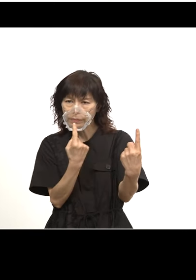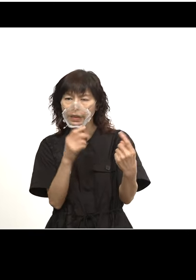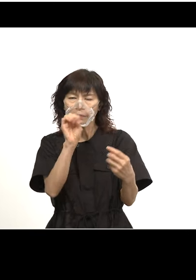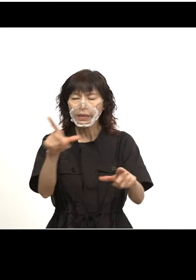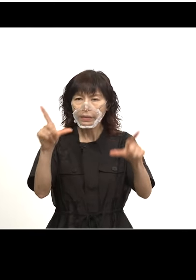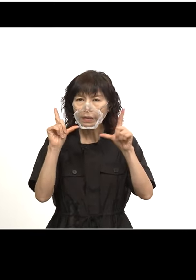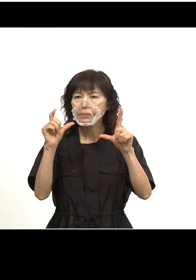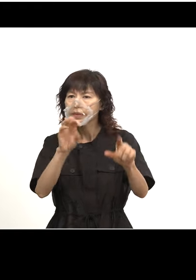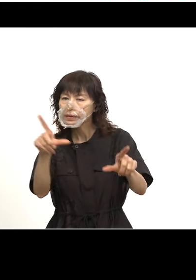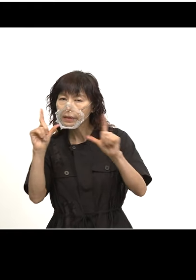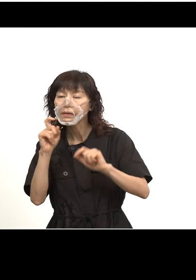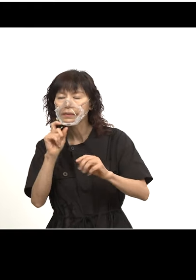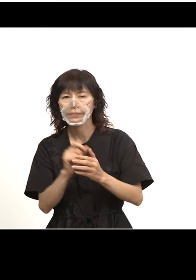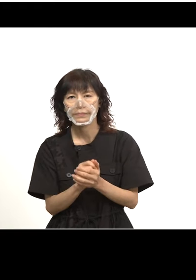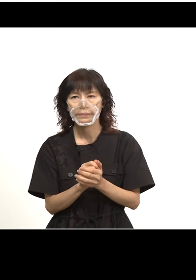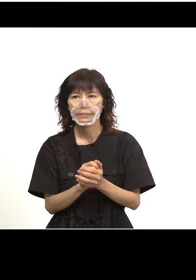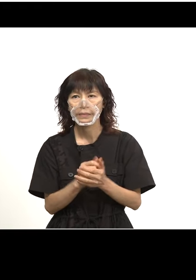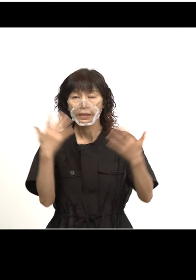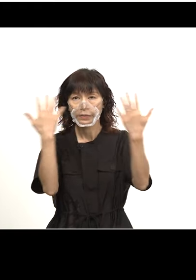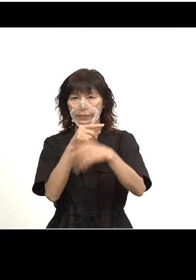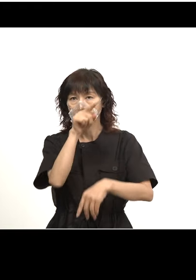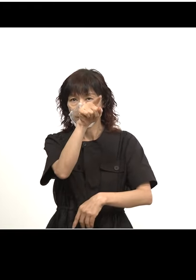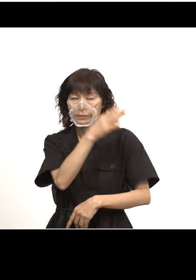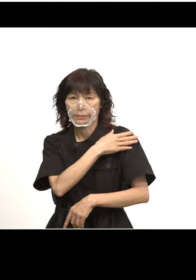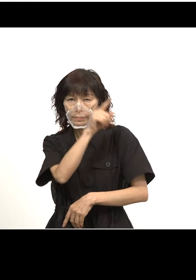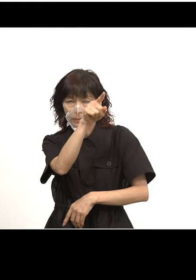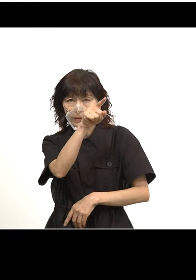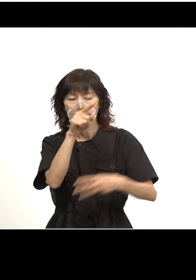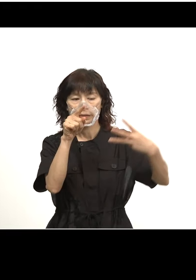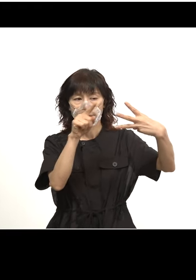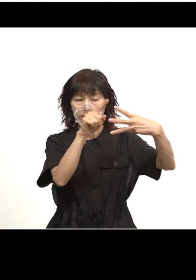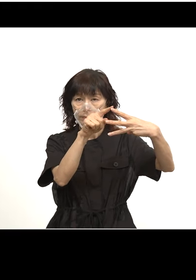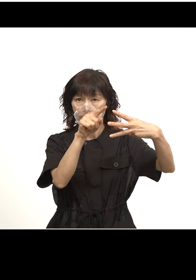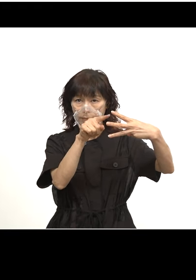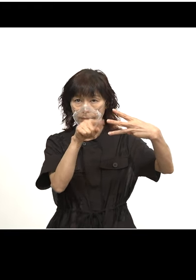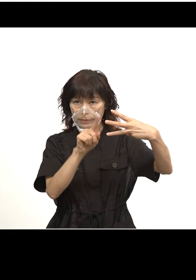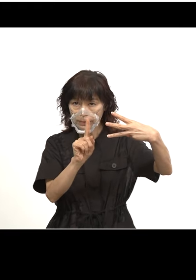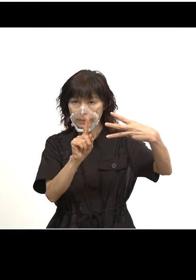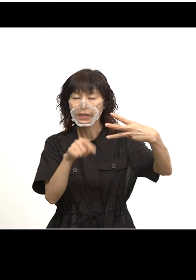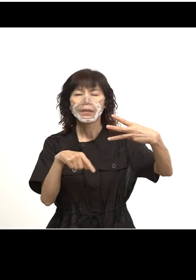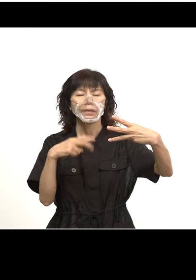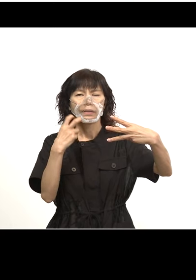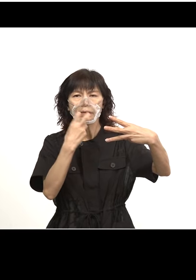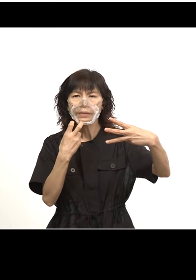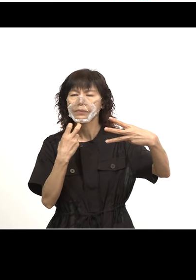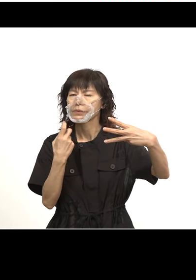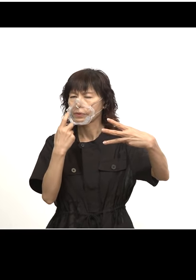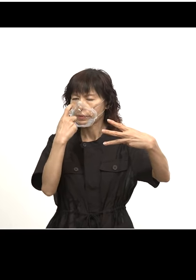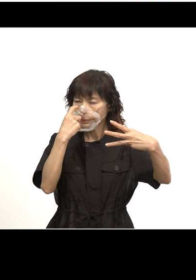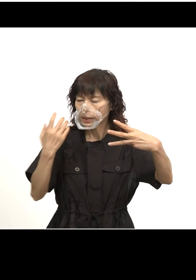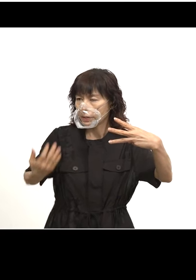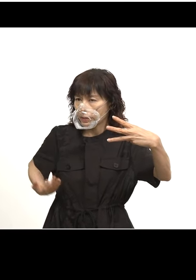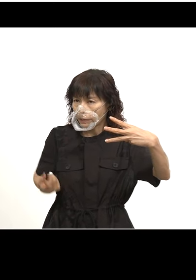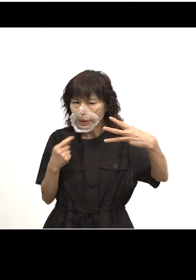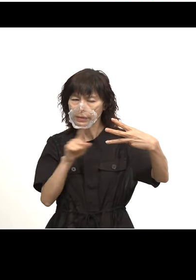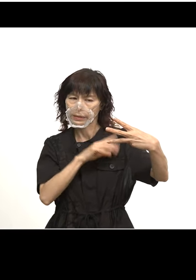left corner of your screen, you can see three channels, and you may choose your preferred language there. On the right-hand side of the